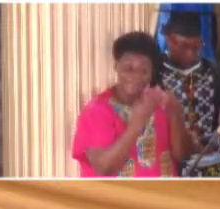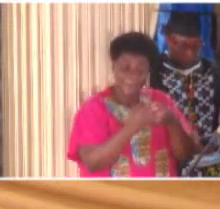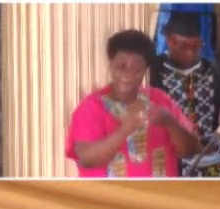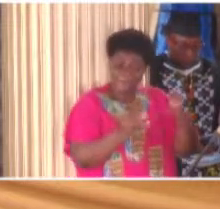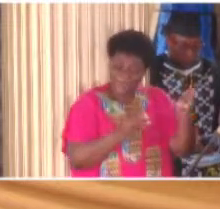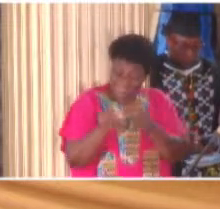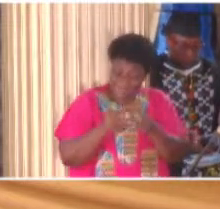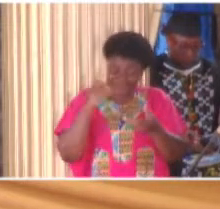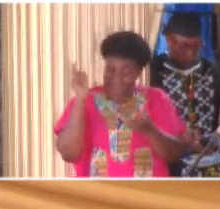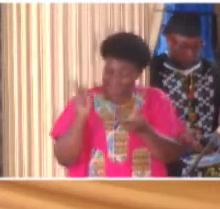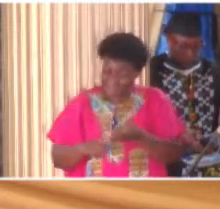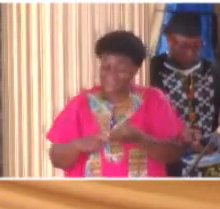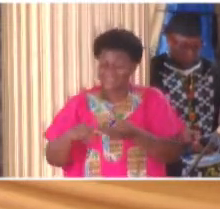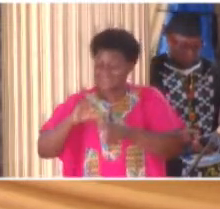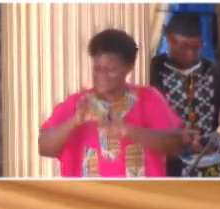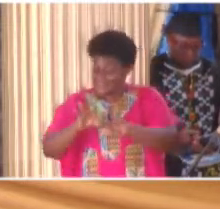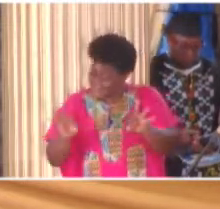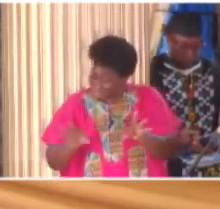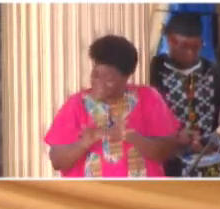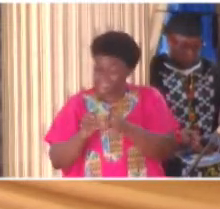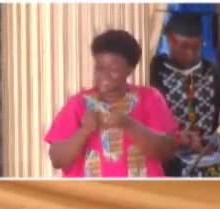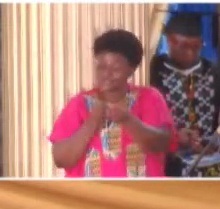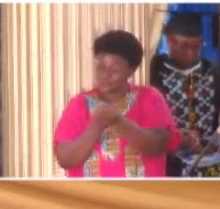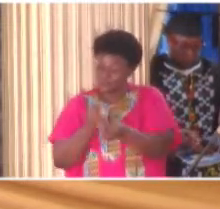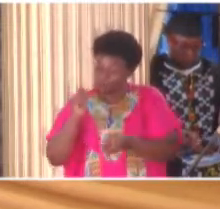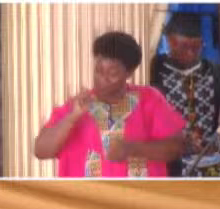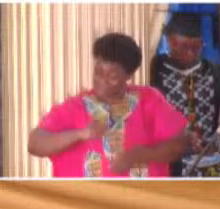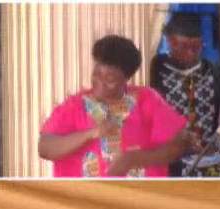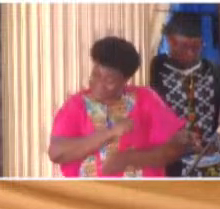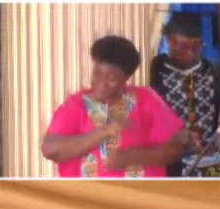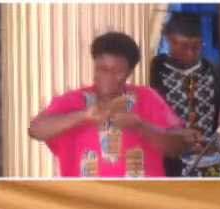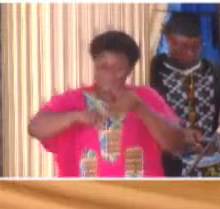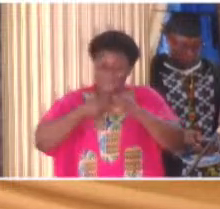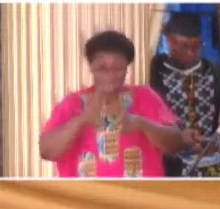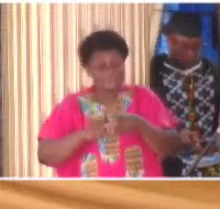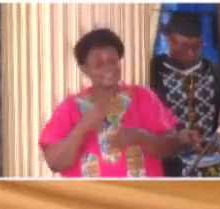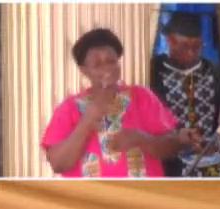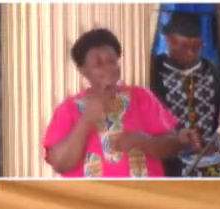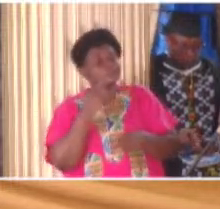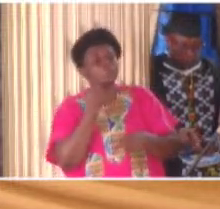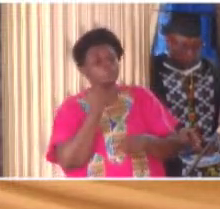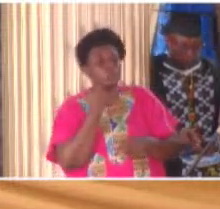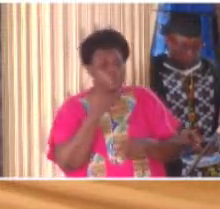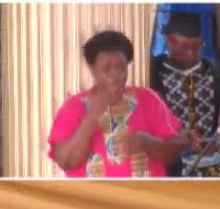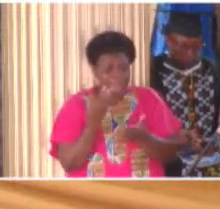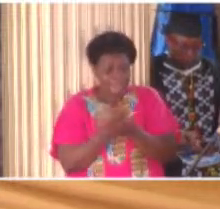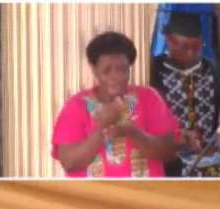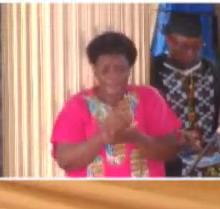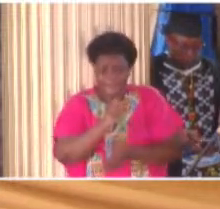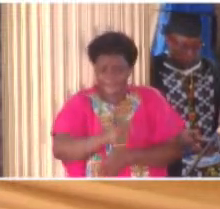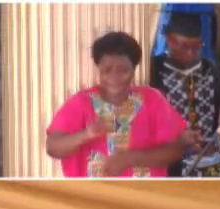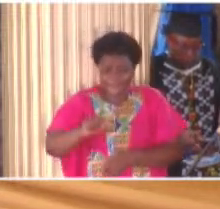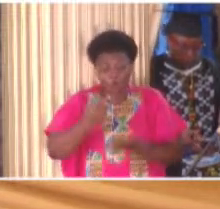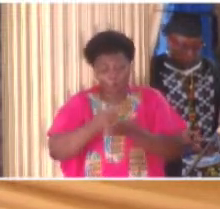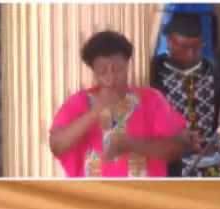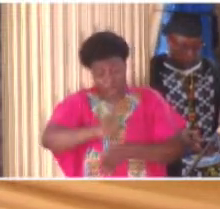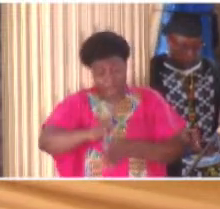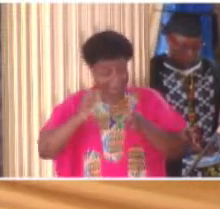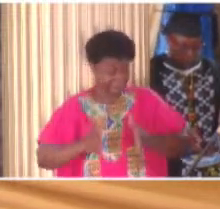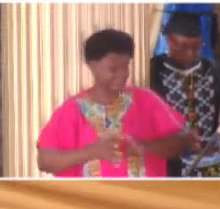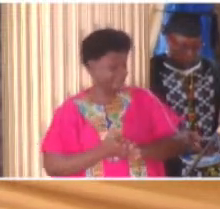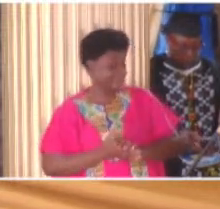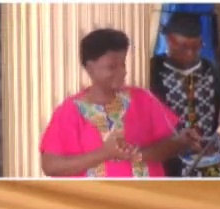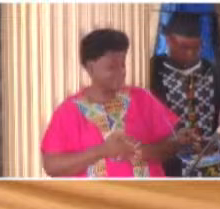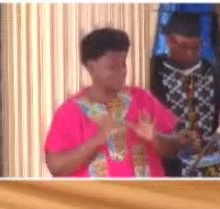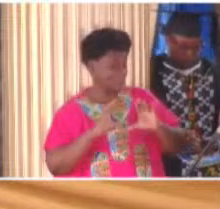management, faculty, support staff, friends, and fundraisers or funders. So, as a